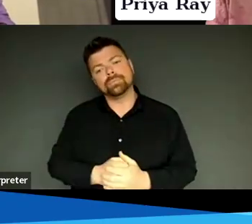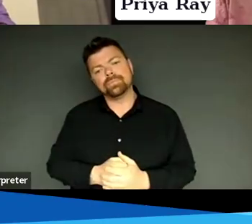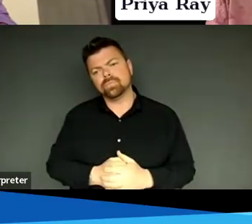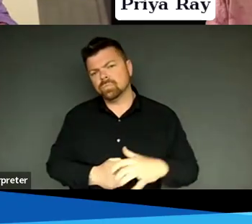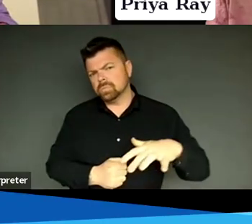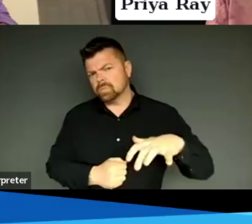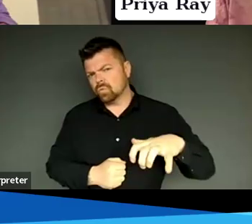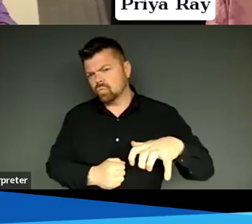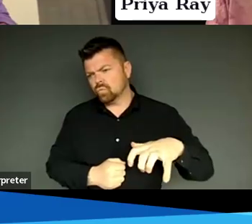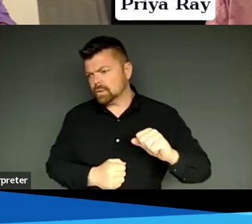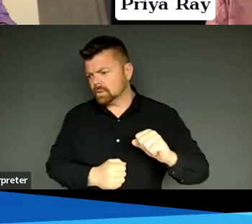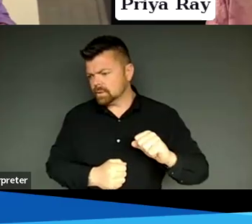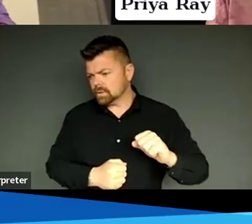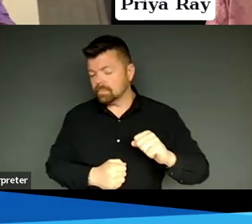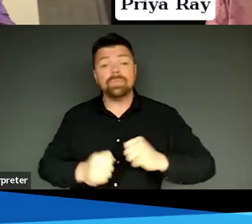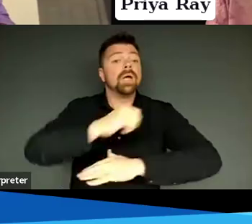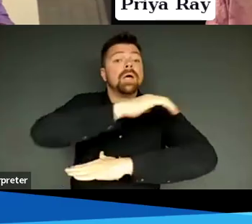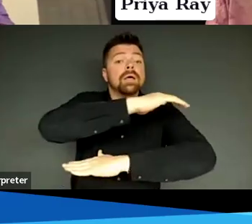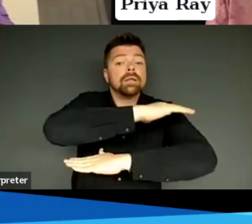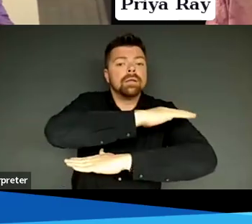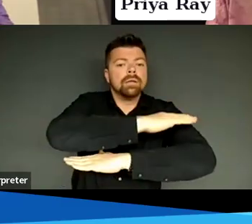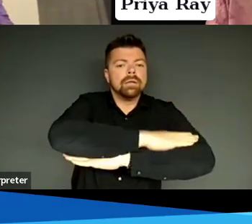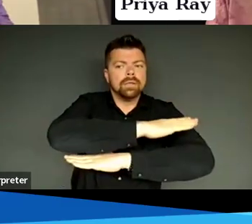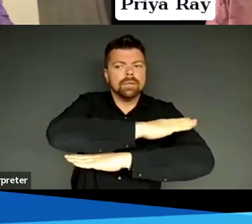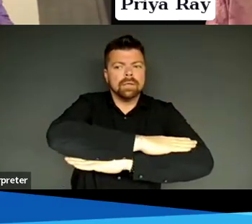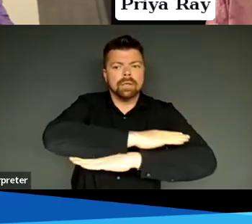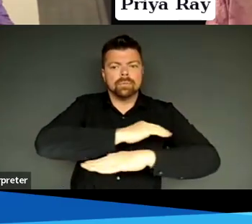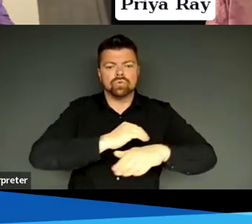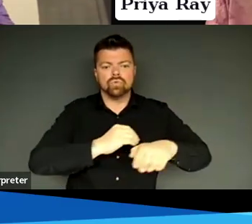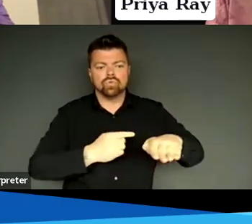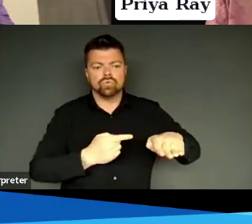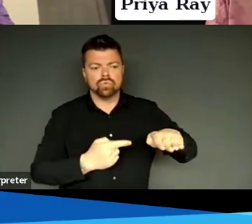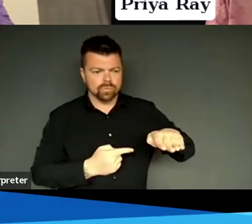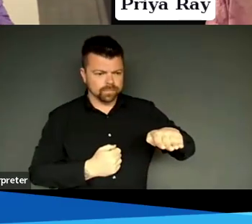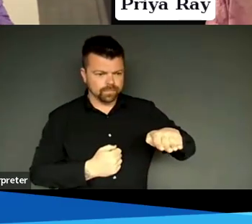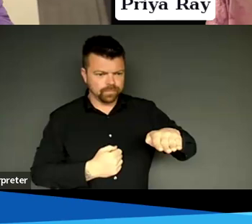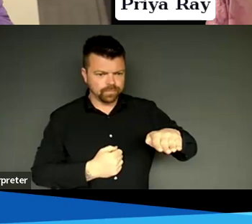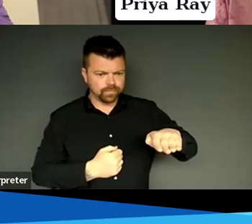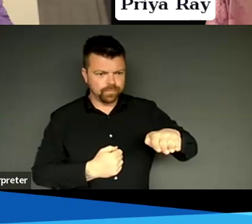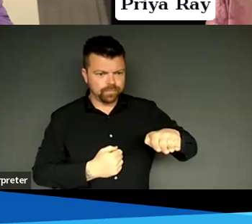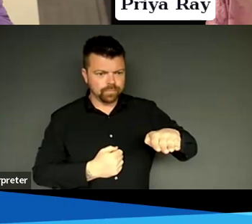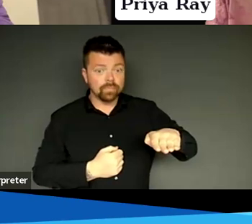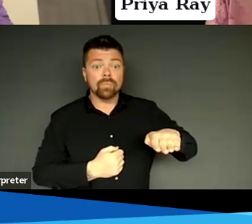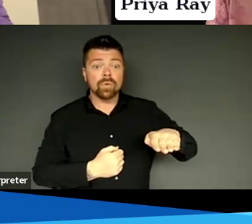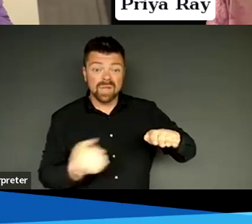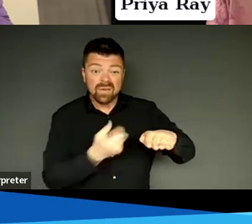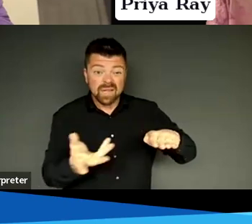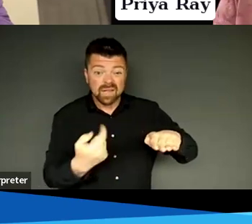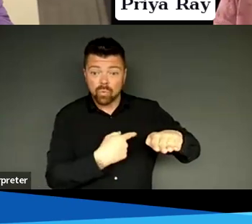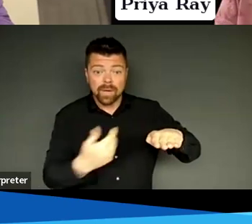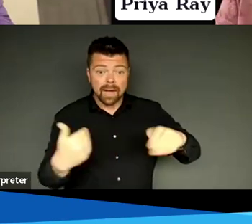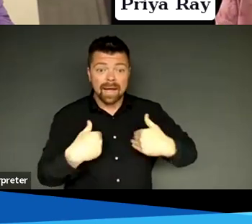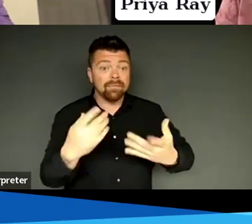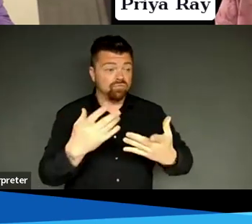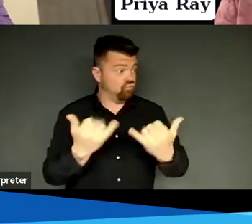the tables, how they got better by now. When we think of like all of the technology that we have in the world,